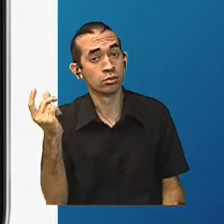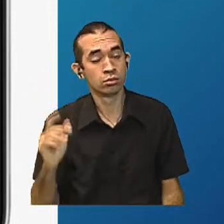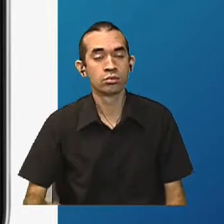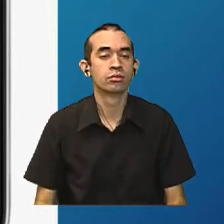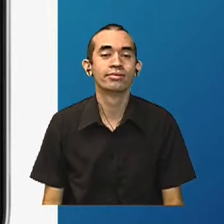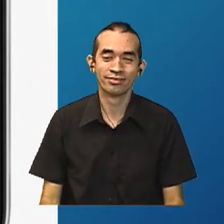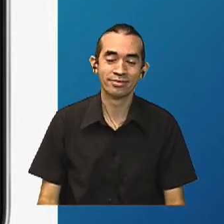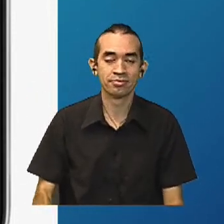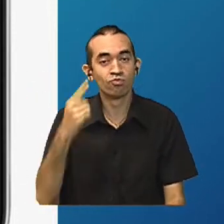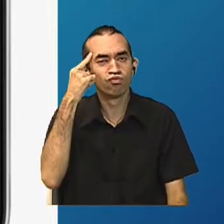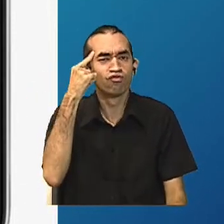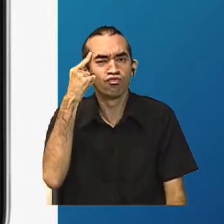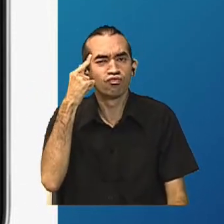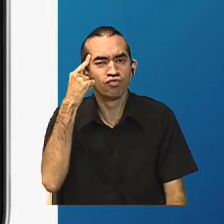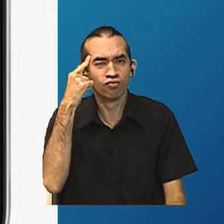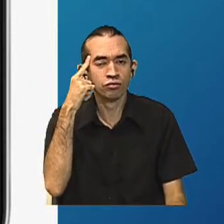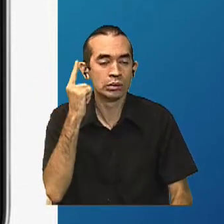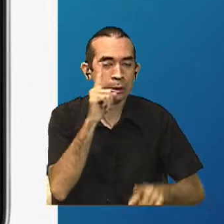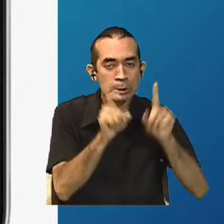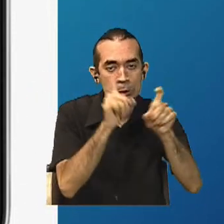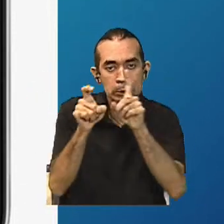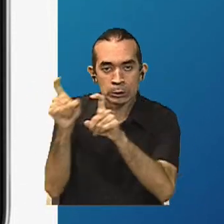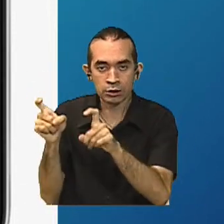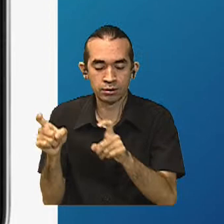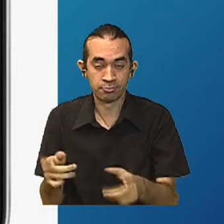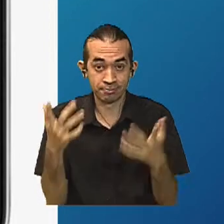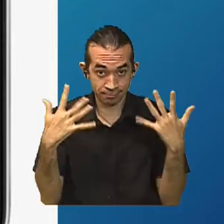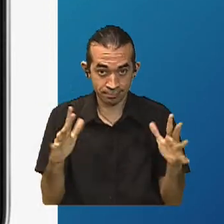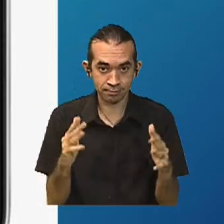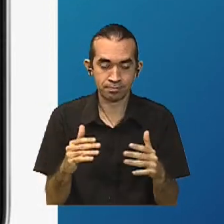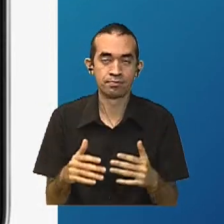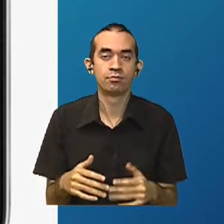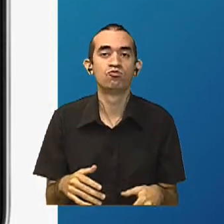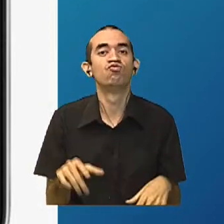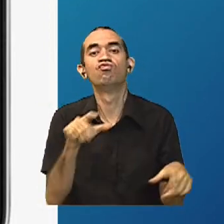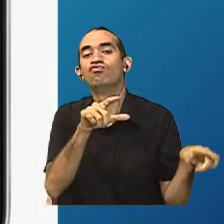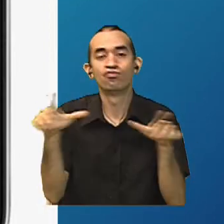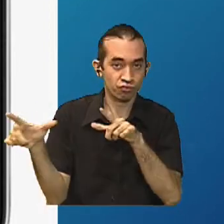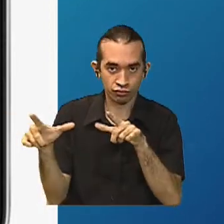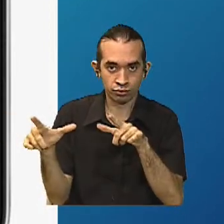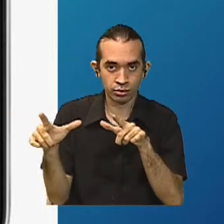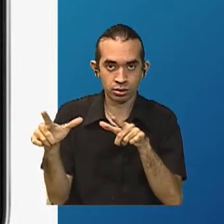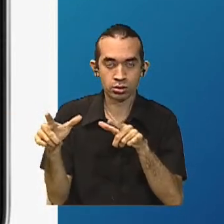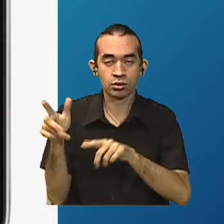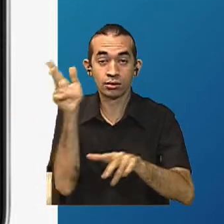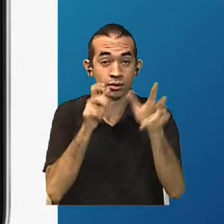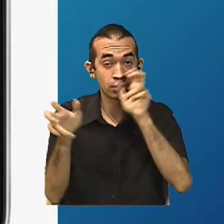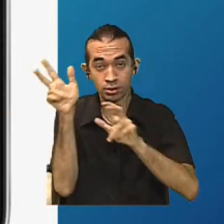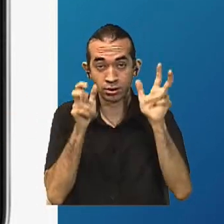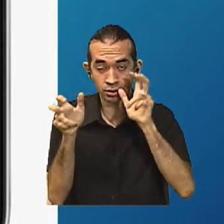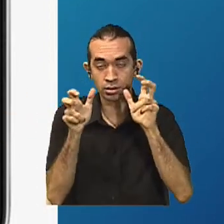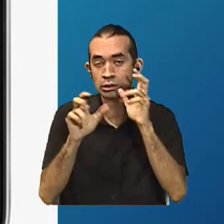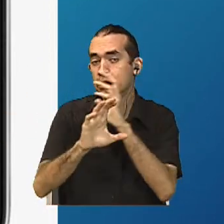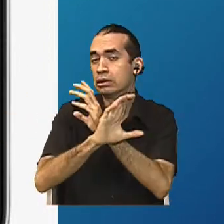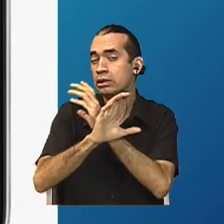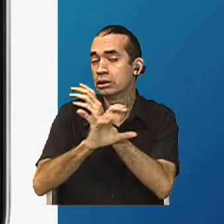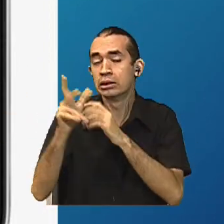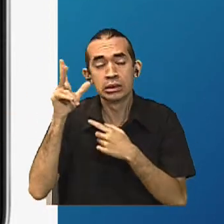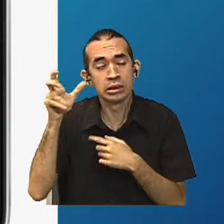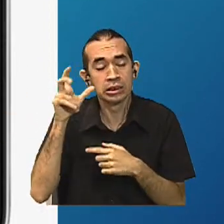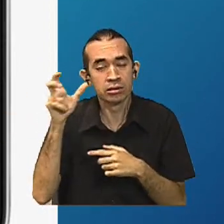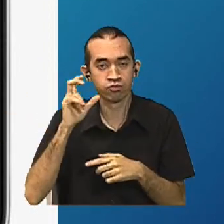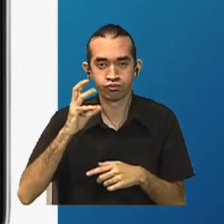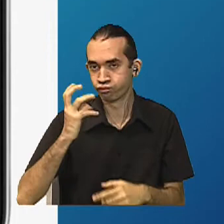Okay, so think about all these questions and now get ready to listen carefully